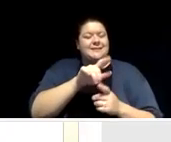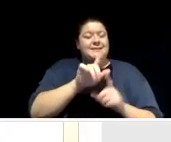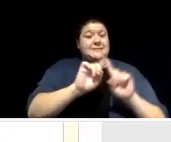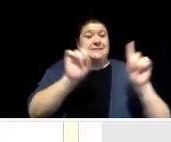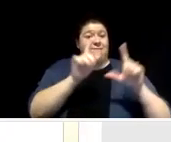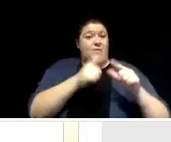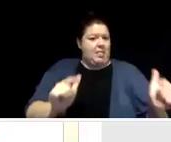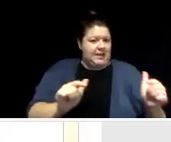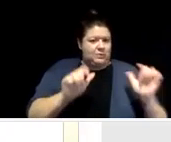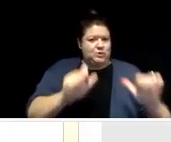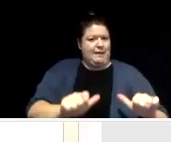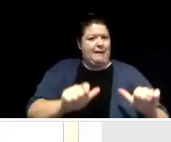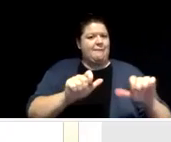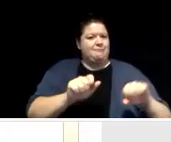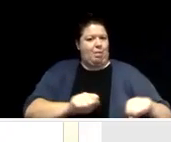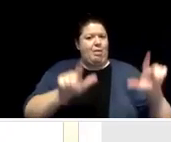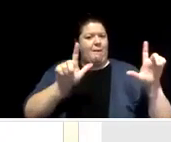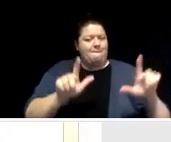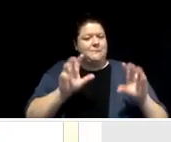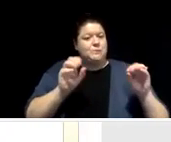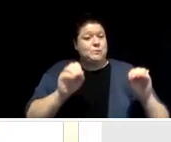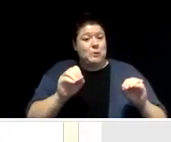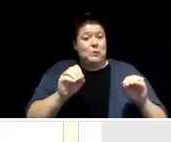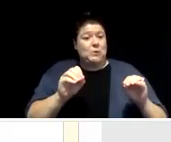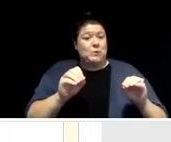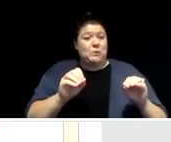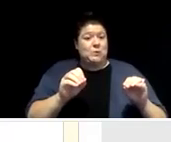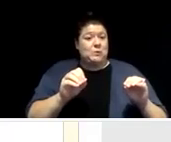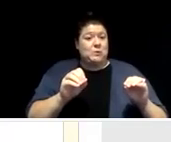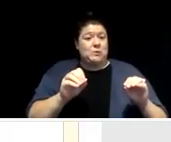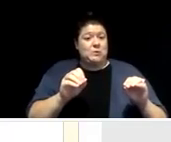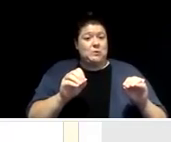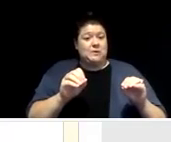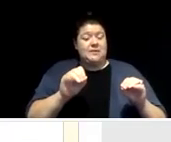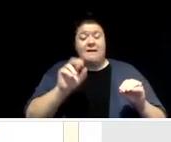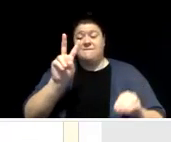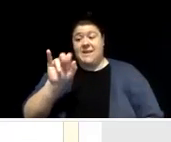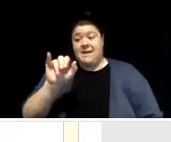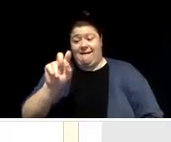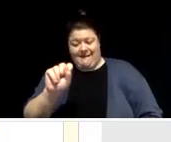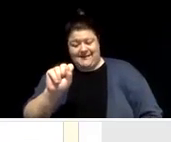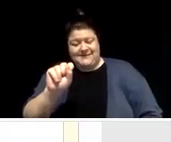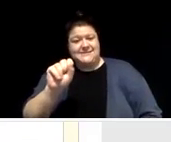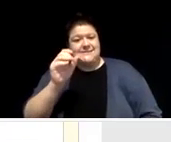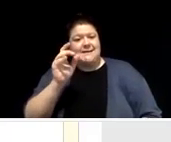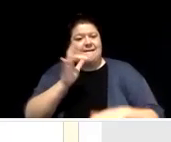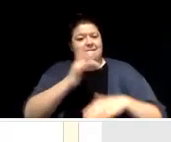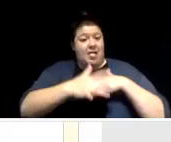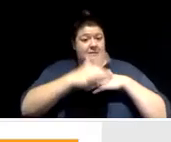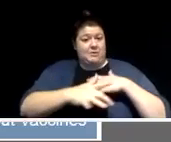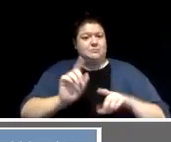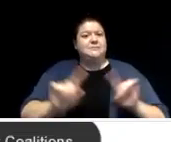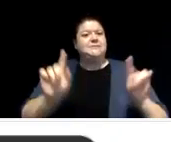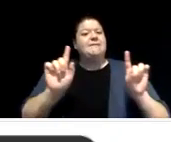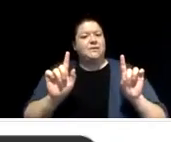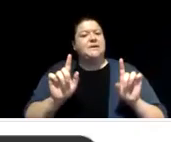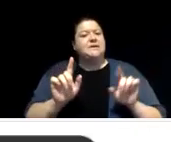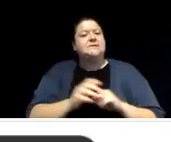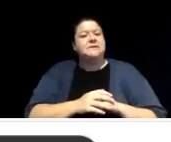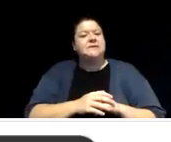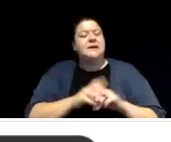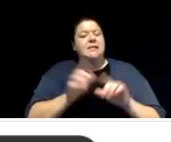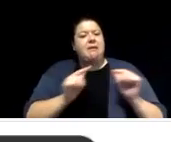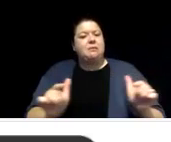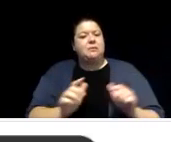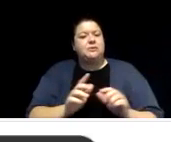languages. Okay, so the vaccine information sheet, the VIS, is available in different languages for people. The other